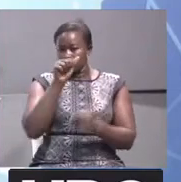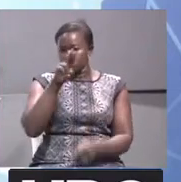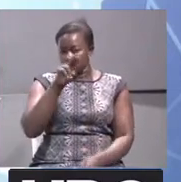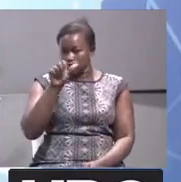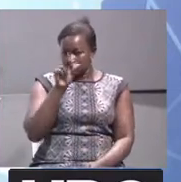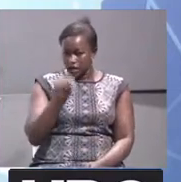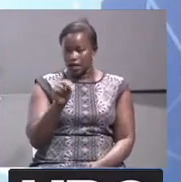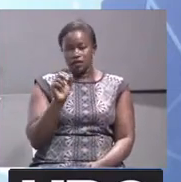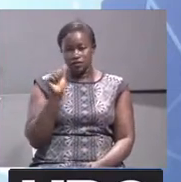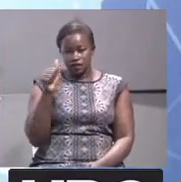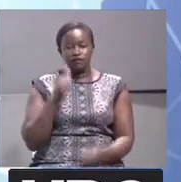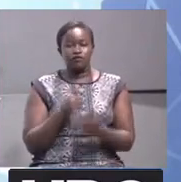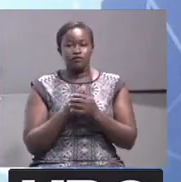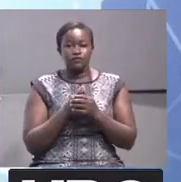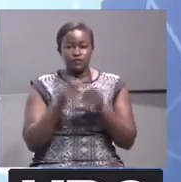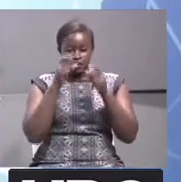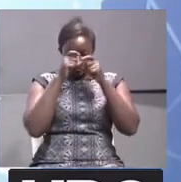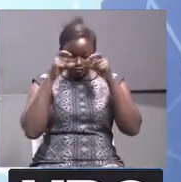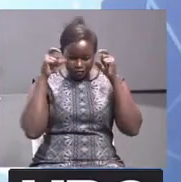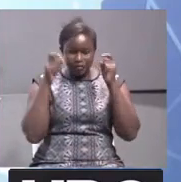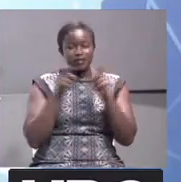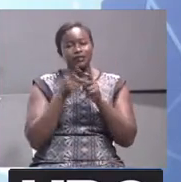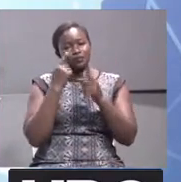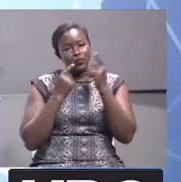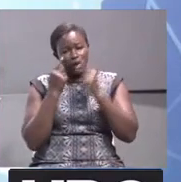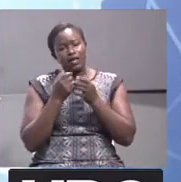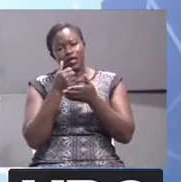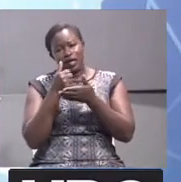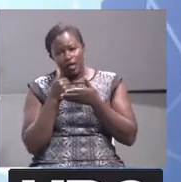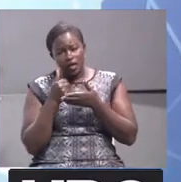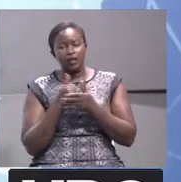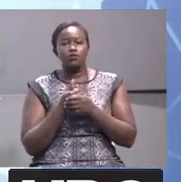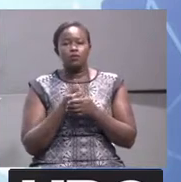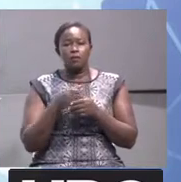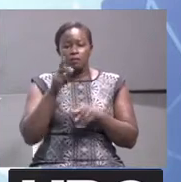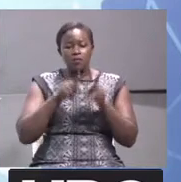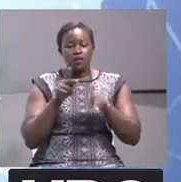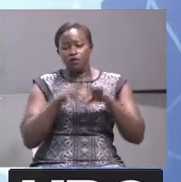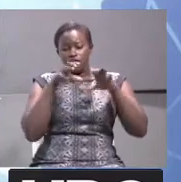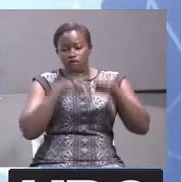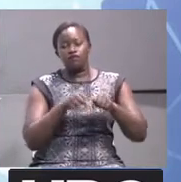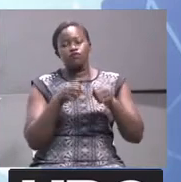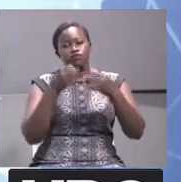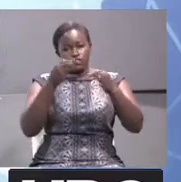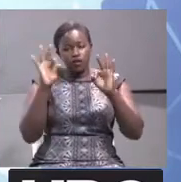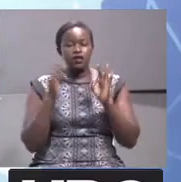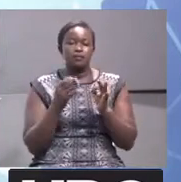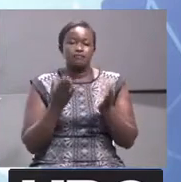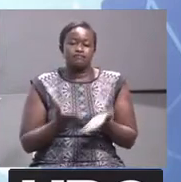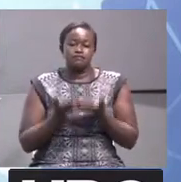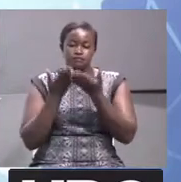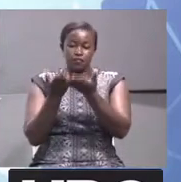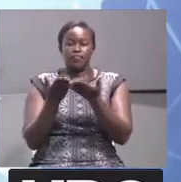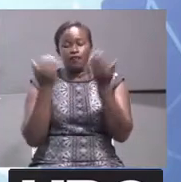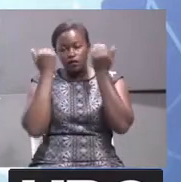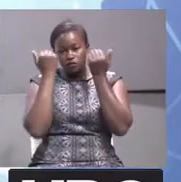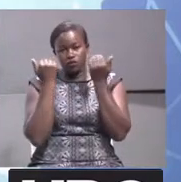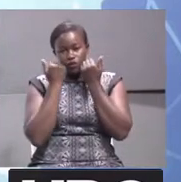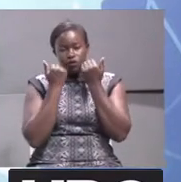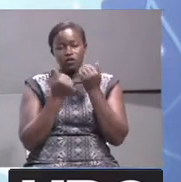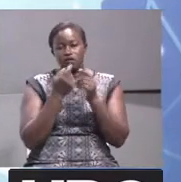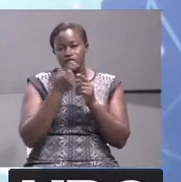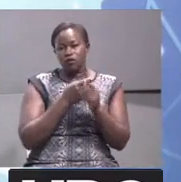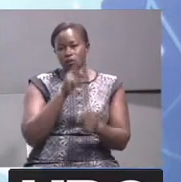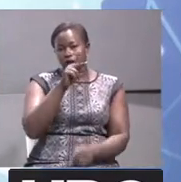was eye-masked and crying for help to be released by the kidnappers, it was presented to court by